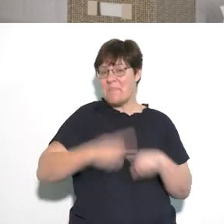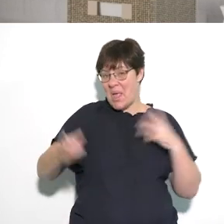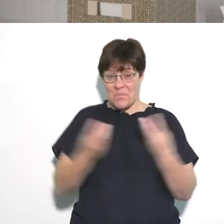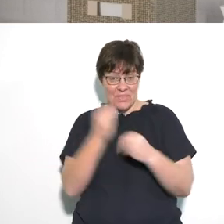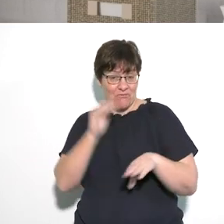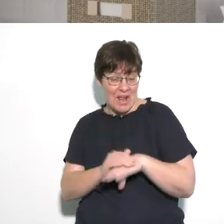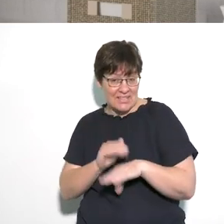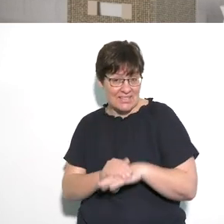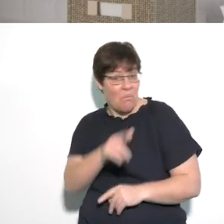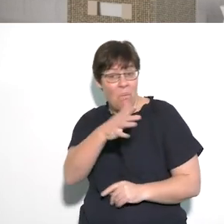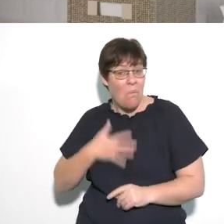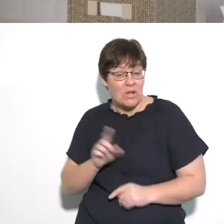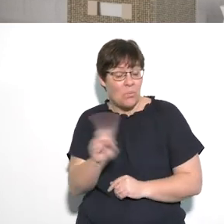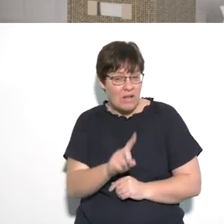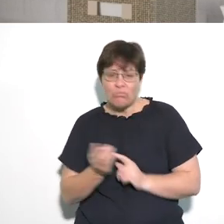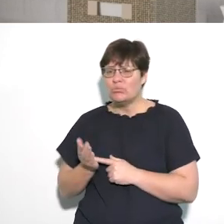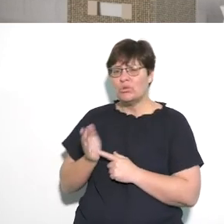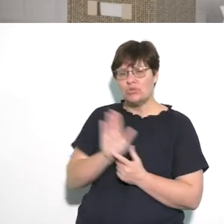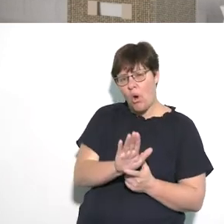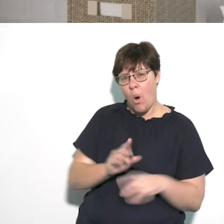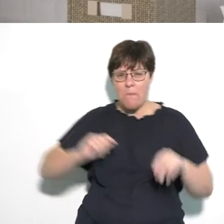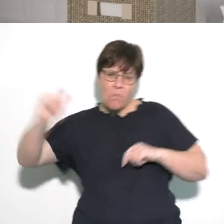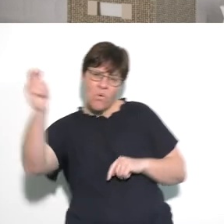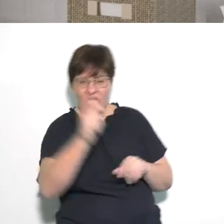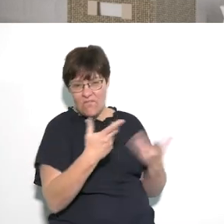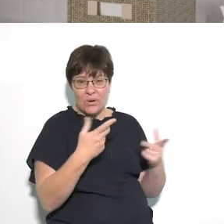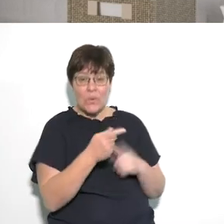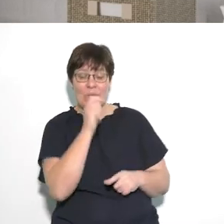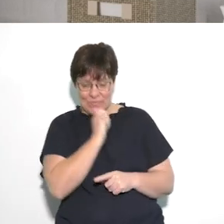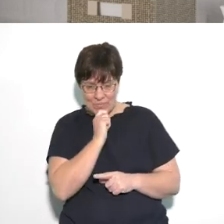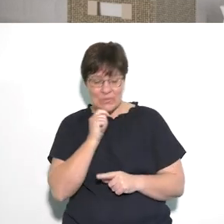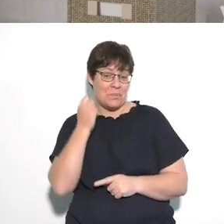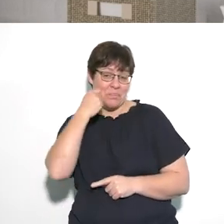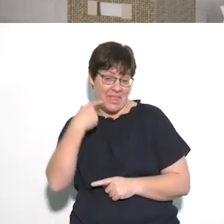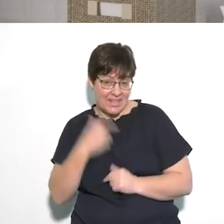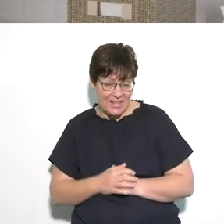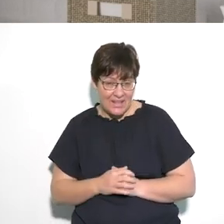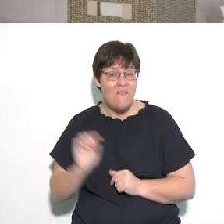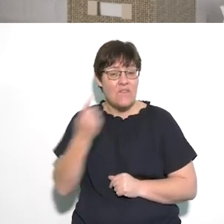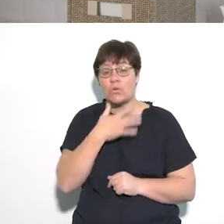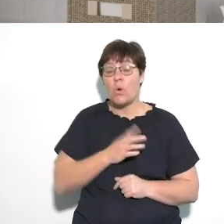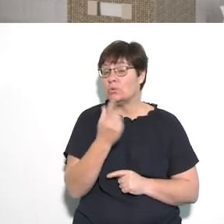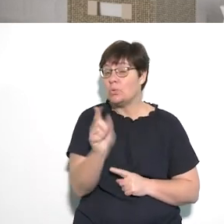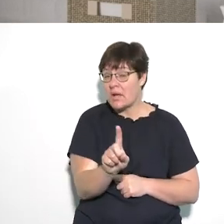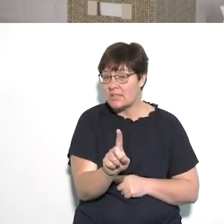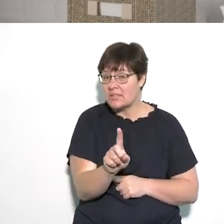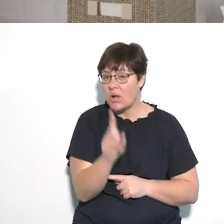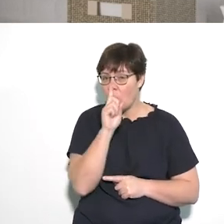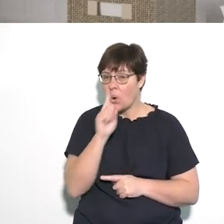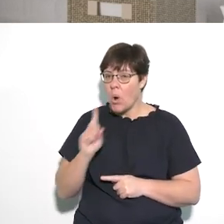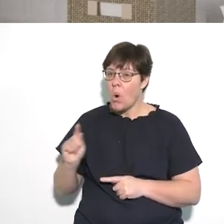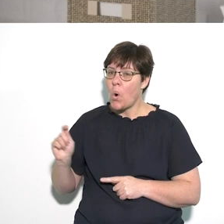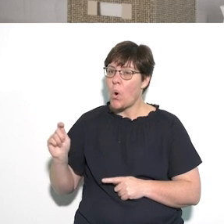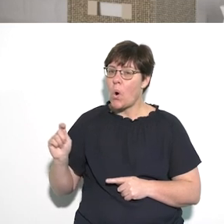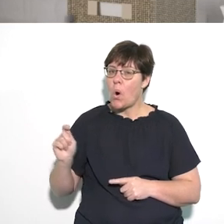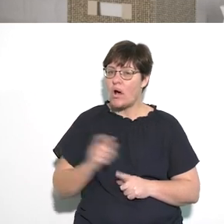play this with a friend. So what you want to do is show the friend the moves you have to do using the bee. So the first thing my bee wants to do, look at it